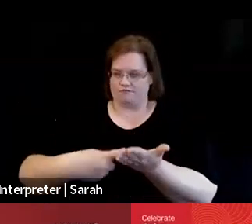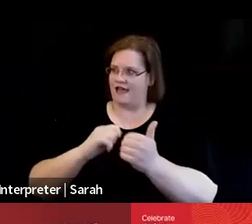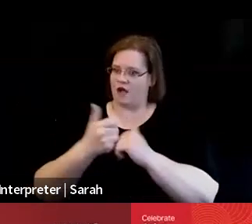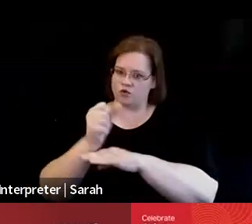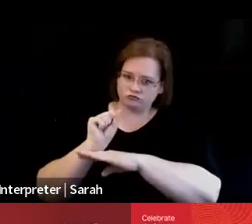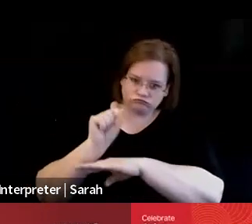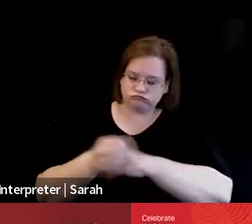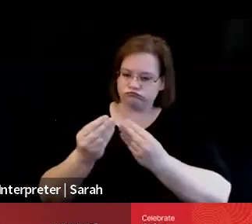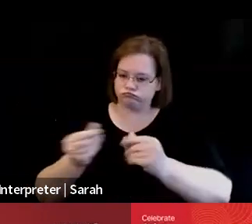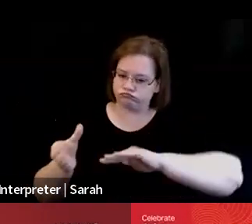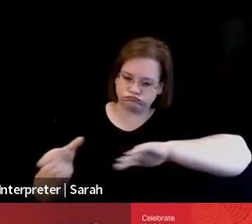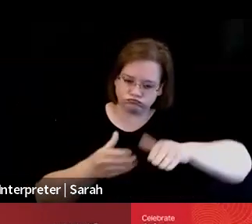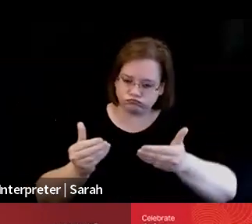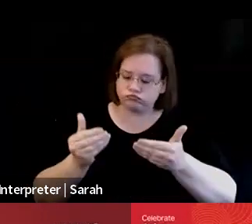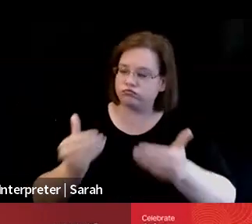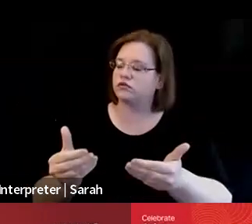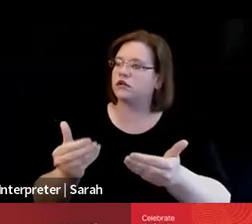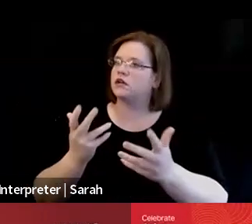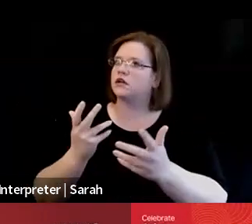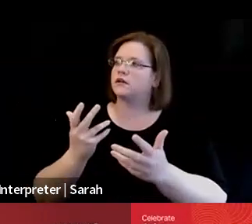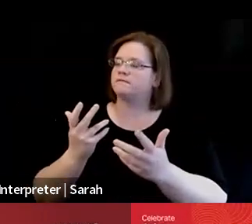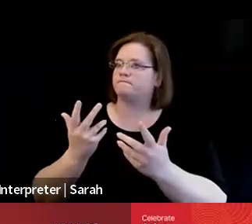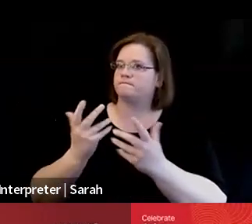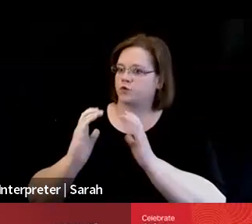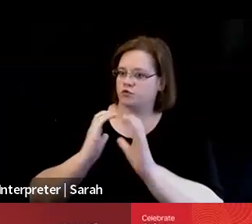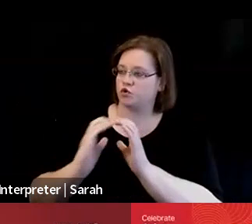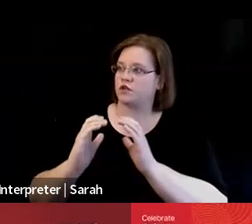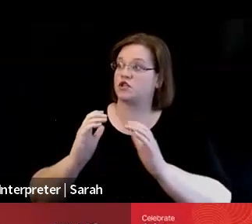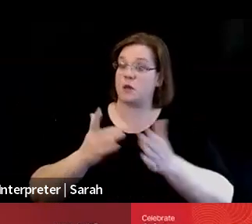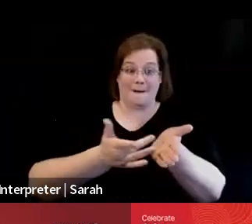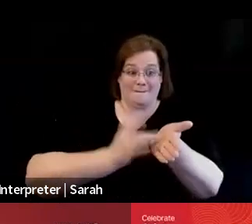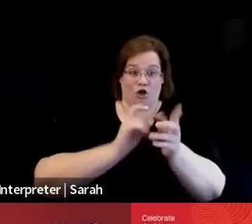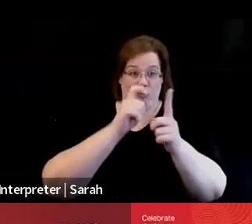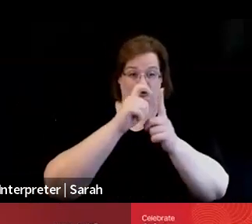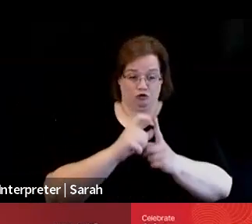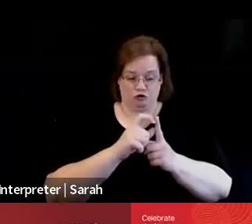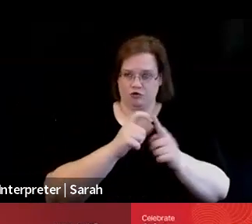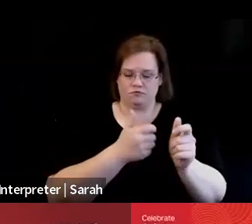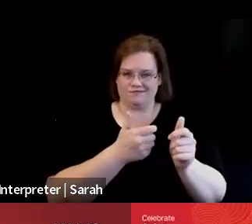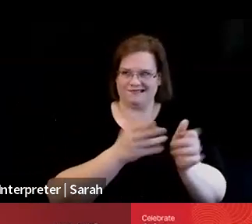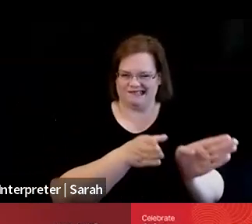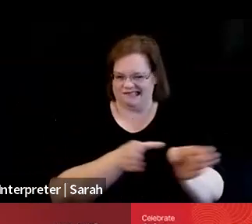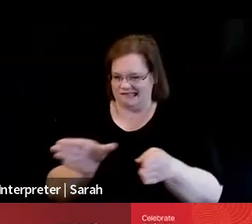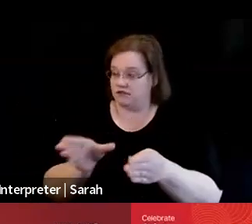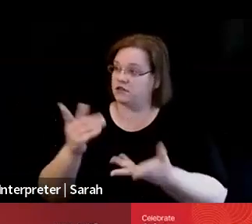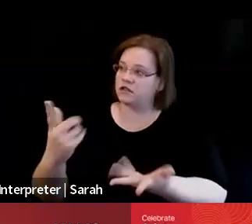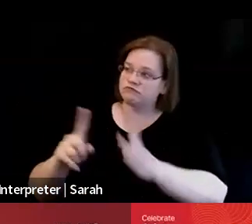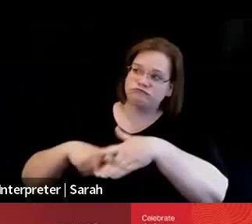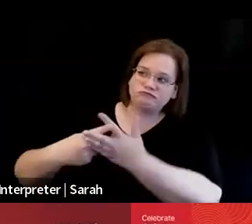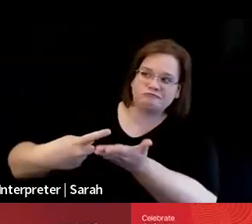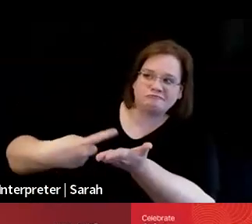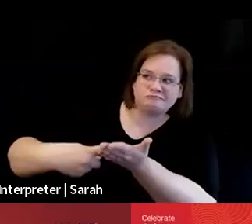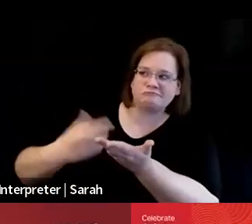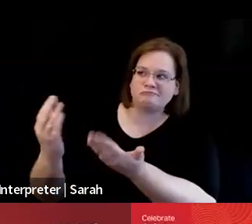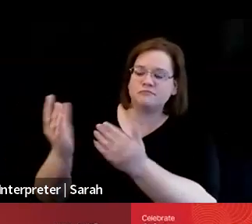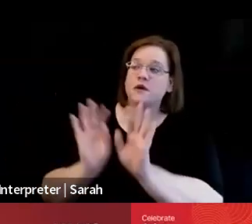we're exploring going away from some of these medical terms. Could you get a little conversation started on the